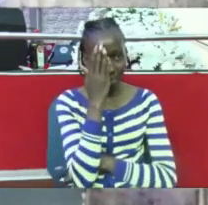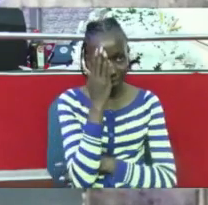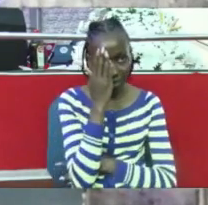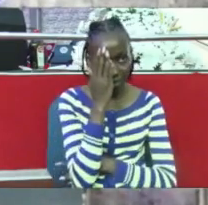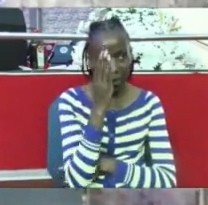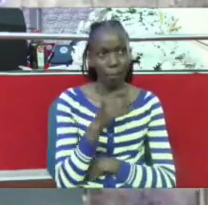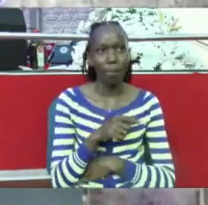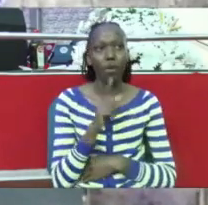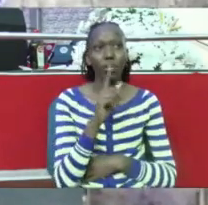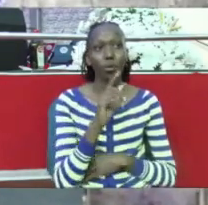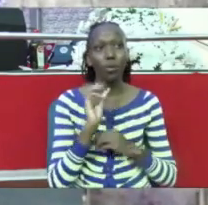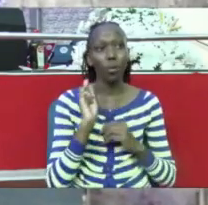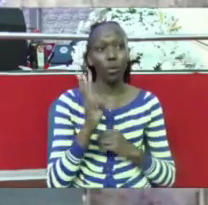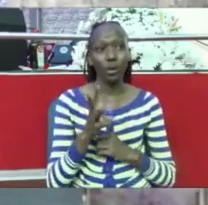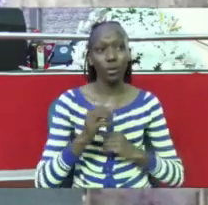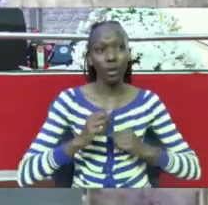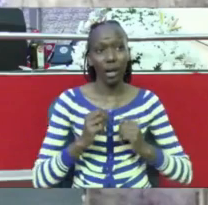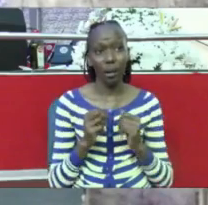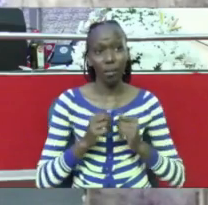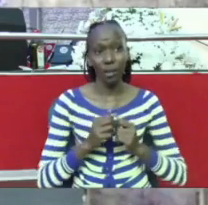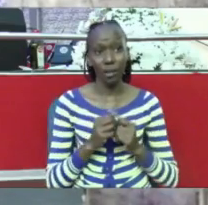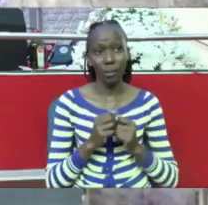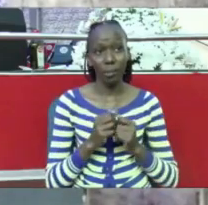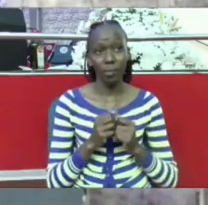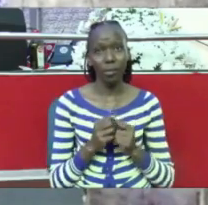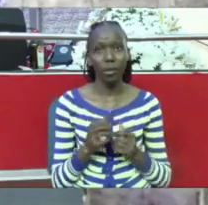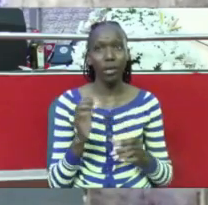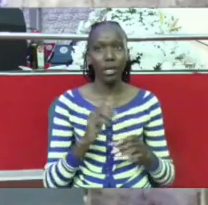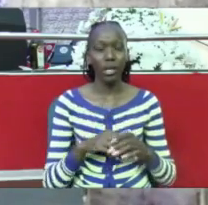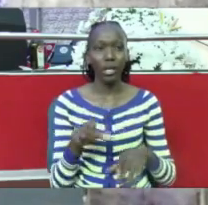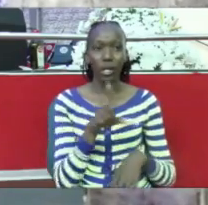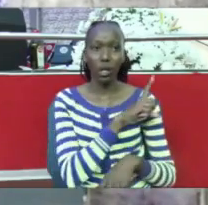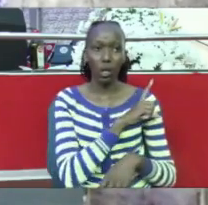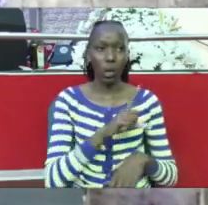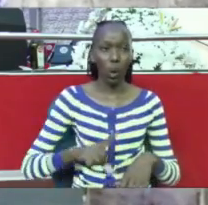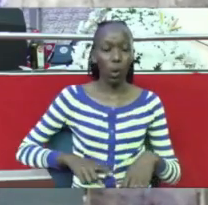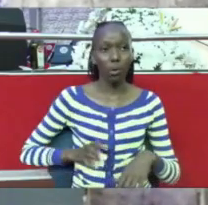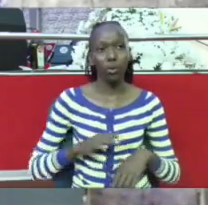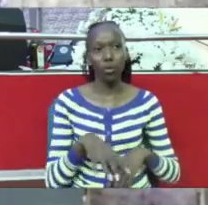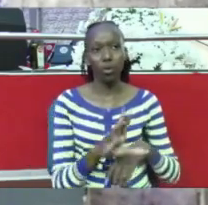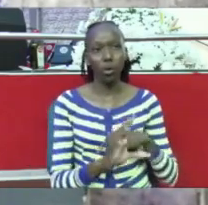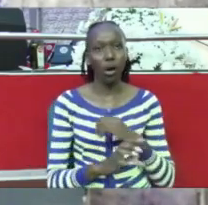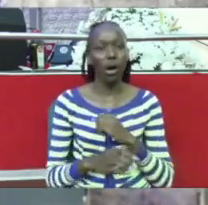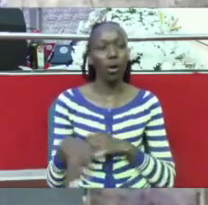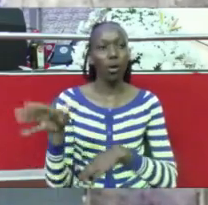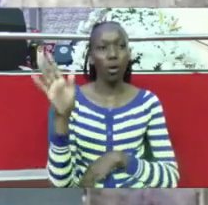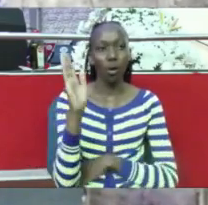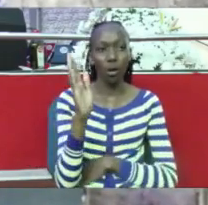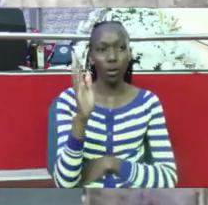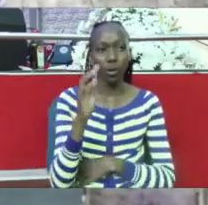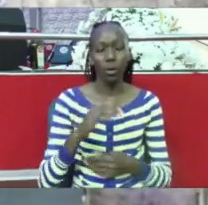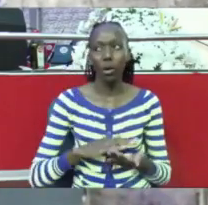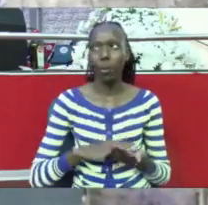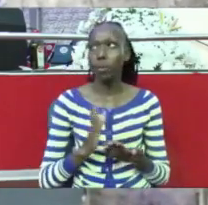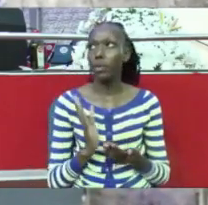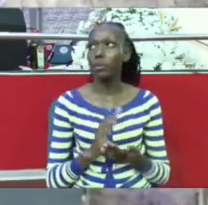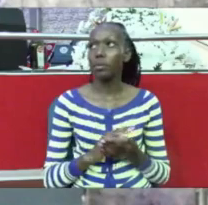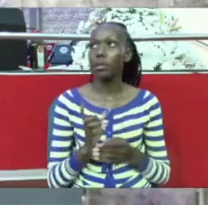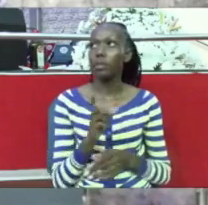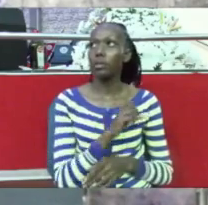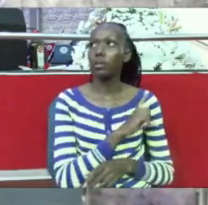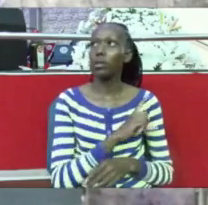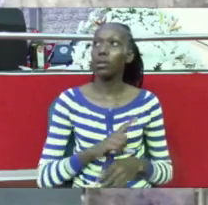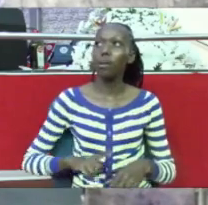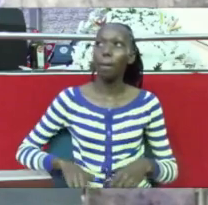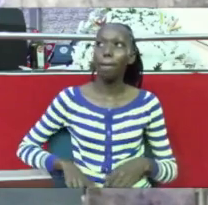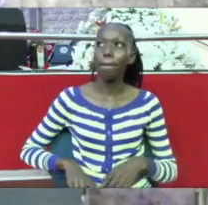be excited. Utakuwa umechangamshwa. In the Lord your God. Kwa Bwana Mungu wako. Praise the name of the Lord. Amen.